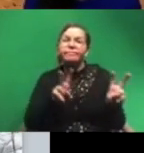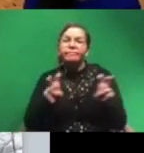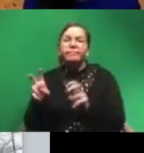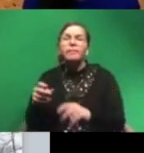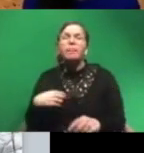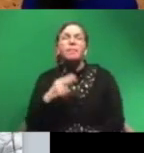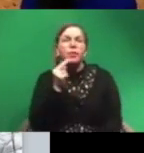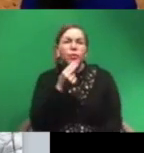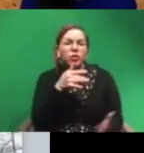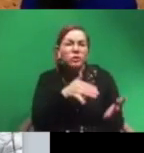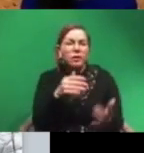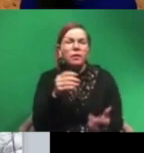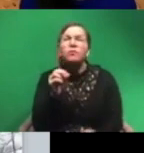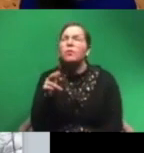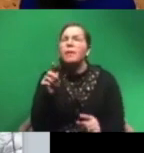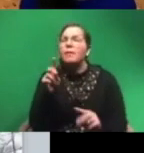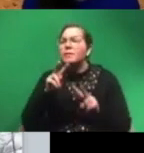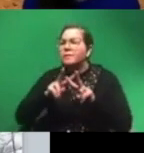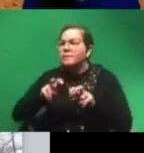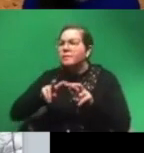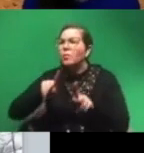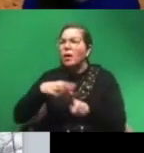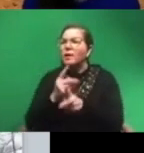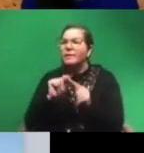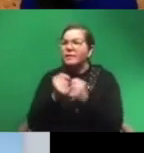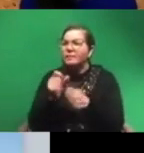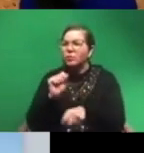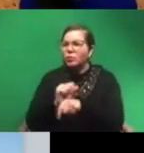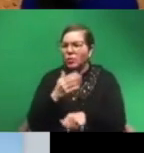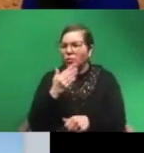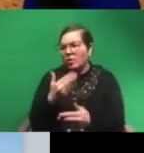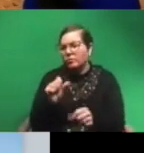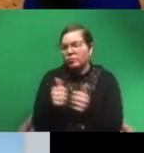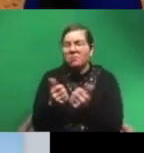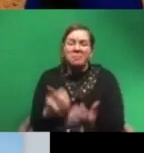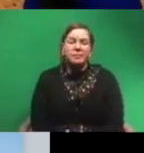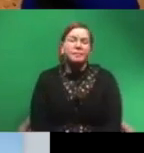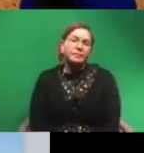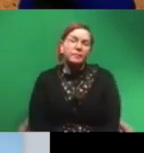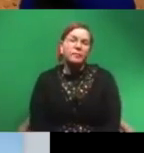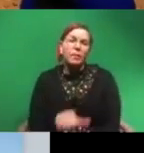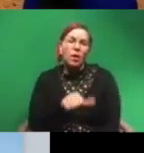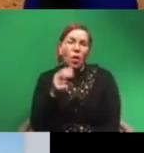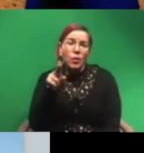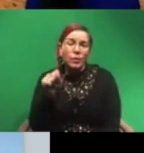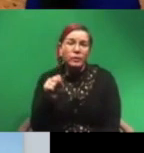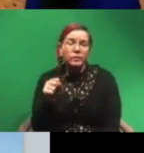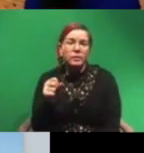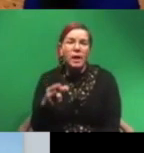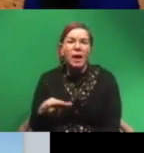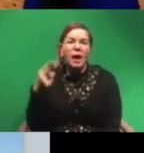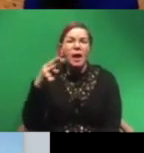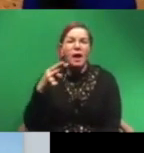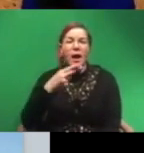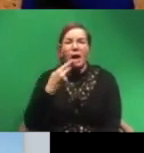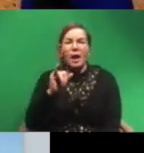nutrition study, or they might be looking at what types of teams work best together. Another one also in the US is High Seas out in Hawaii.